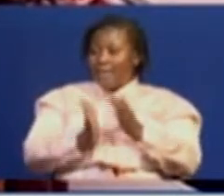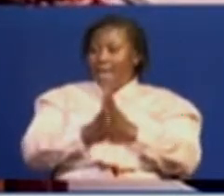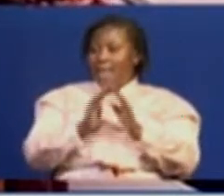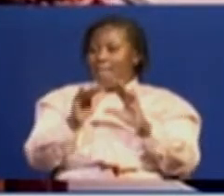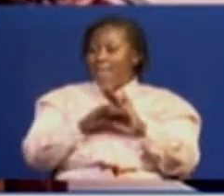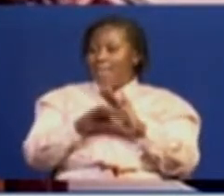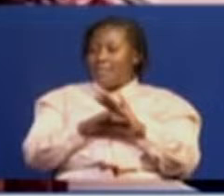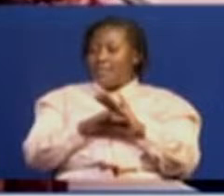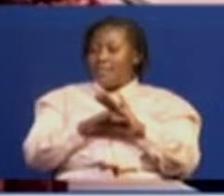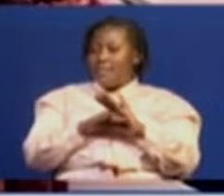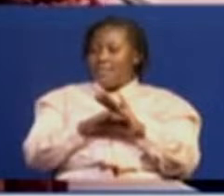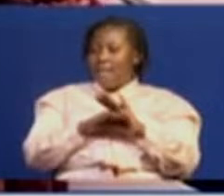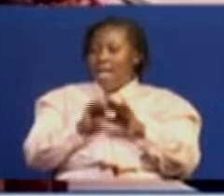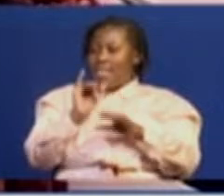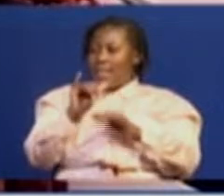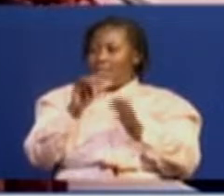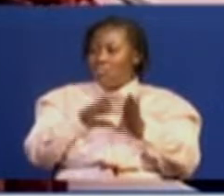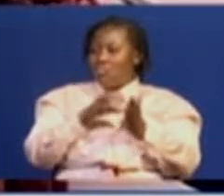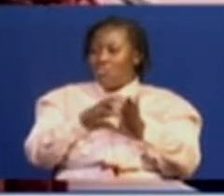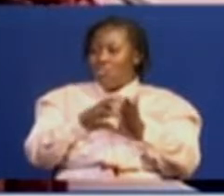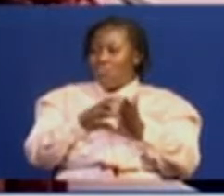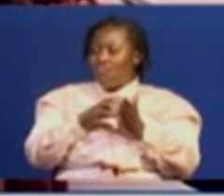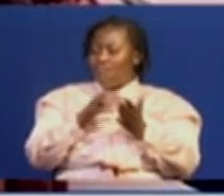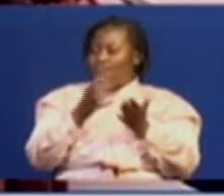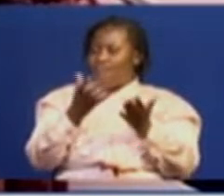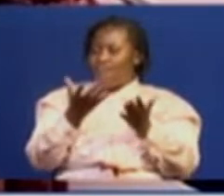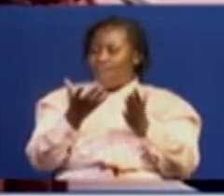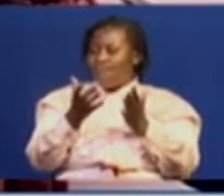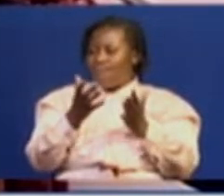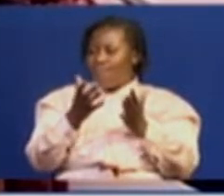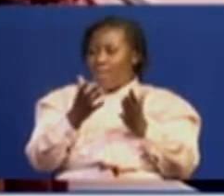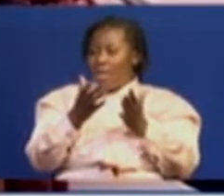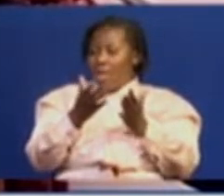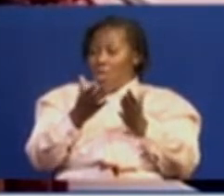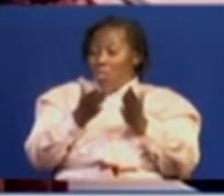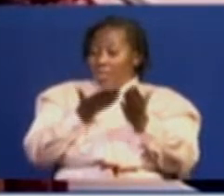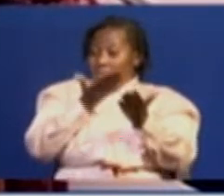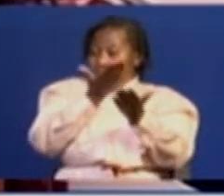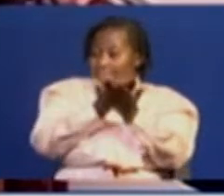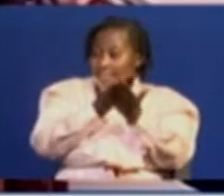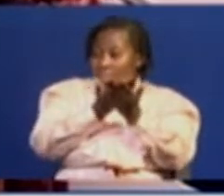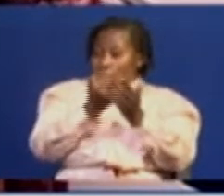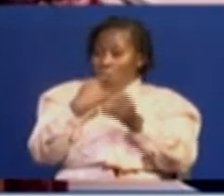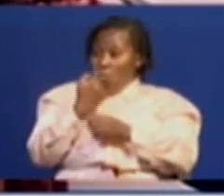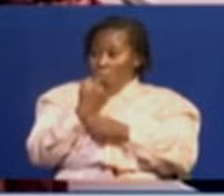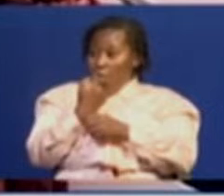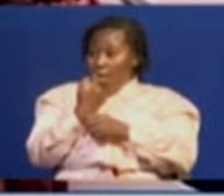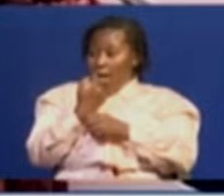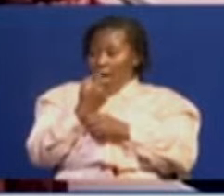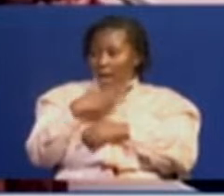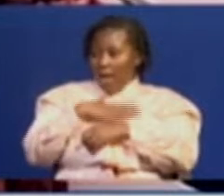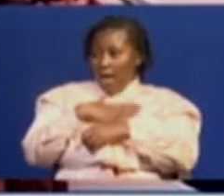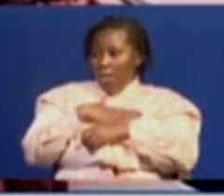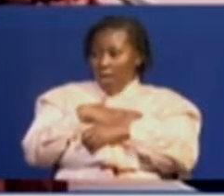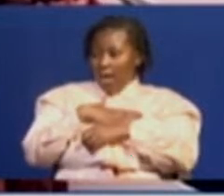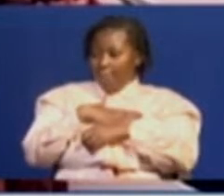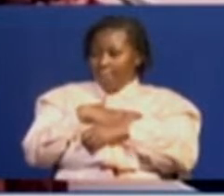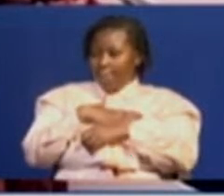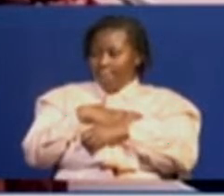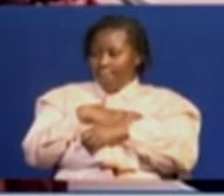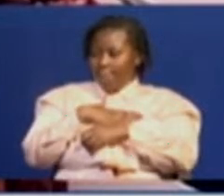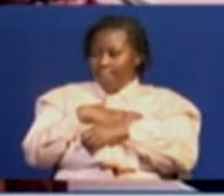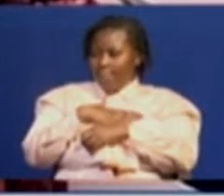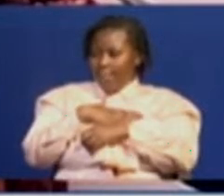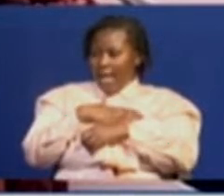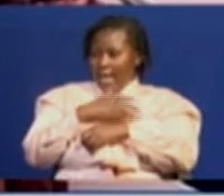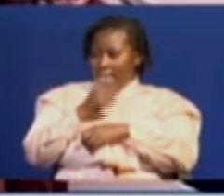Honorable Speaker and honorable members, that situation was arrested by mainly our